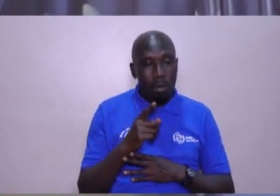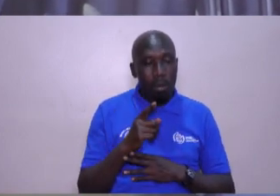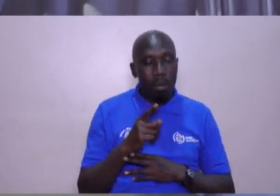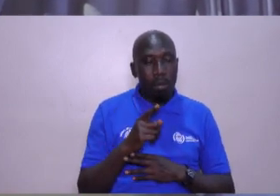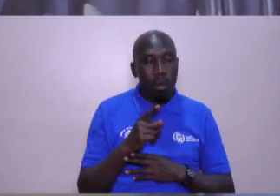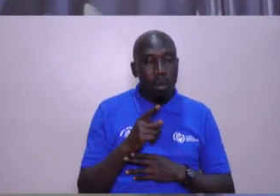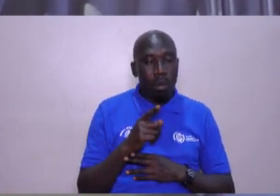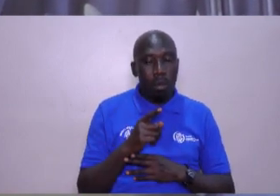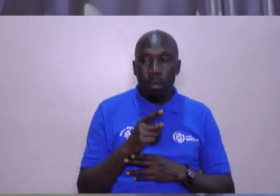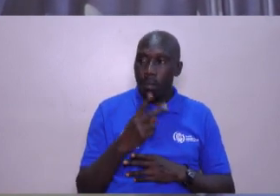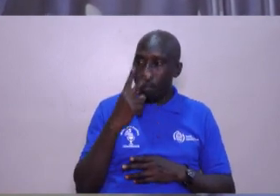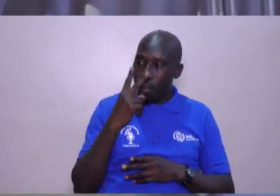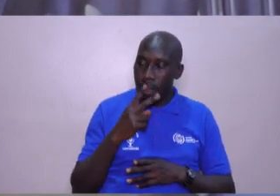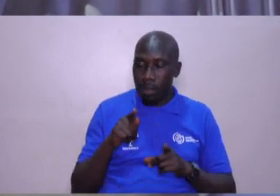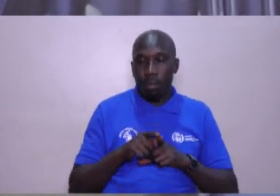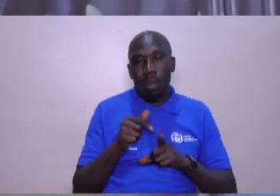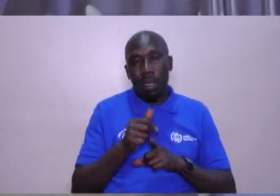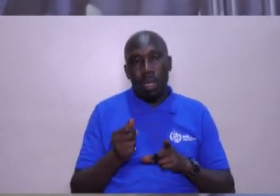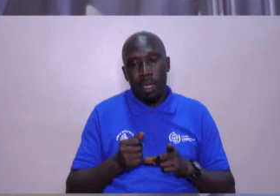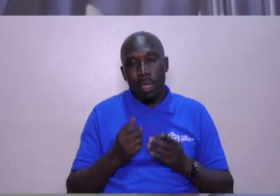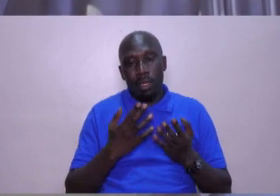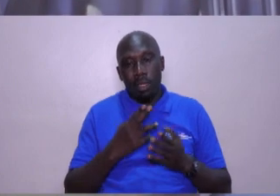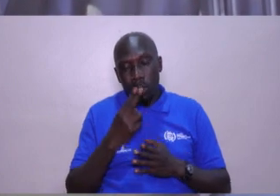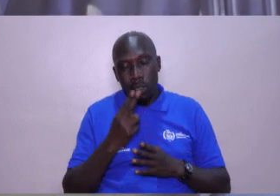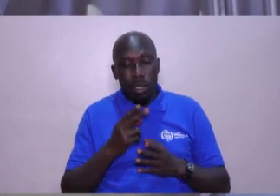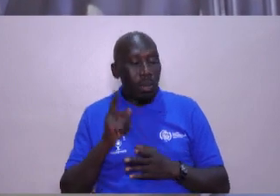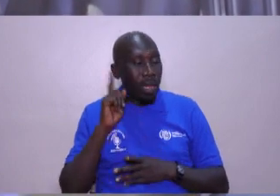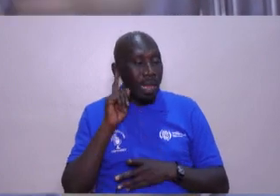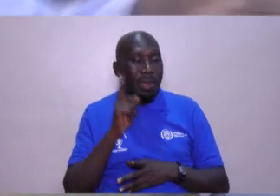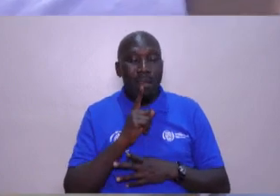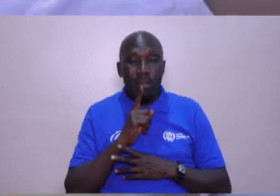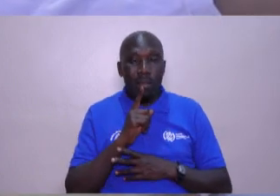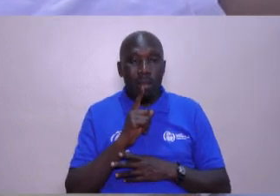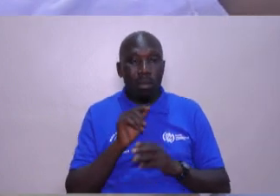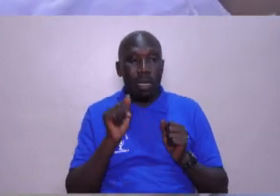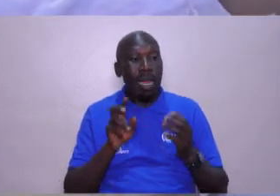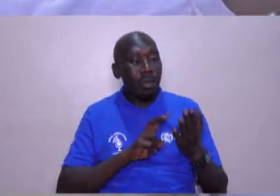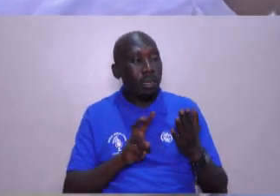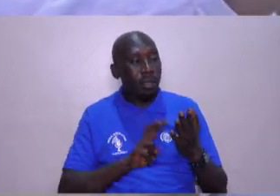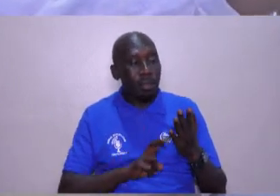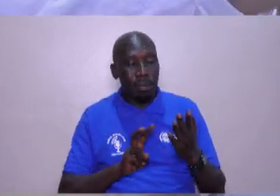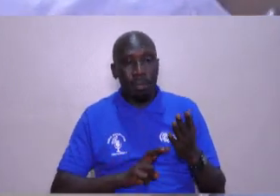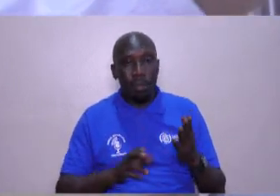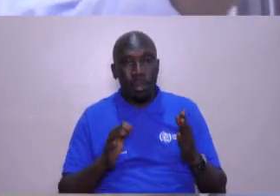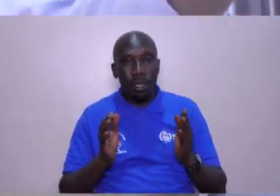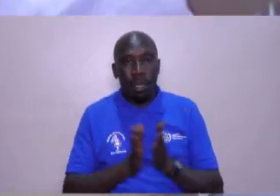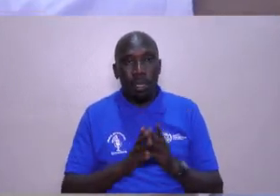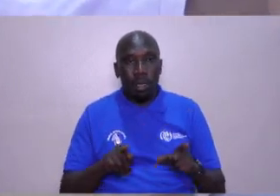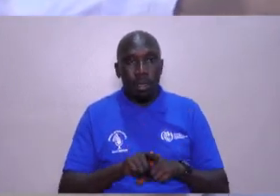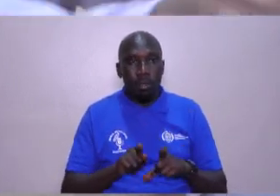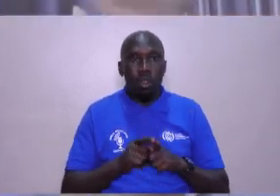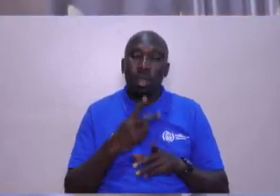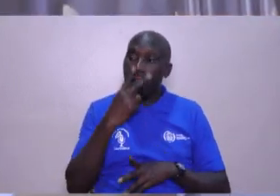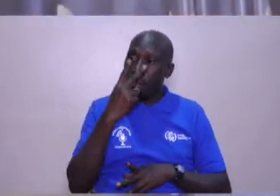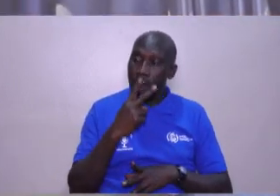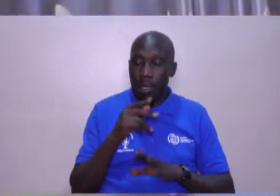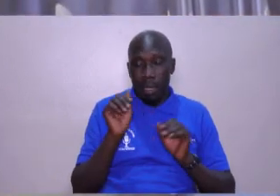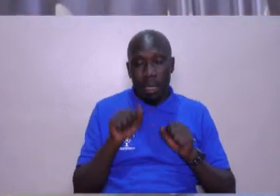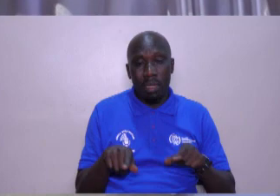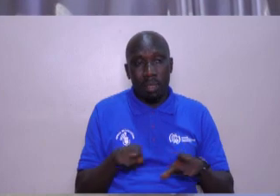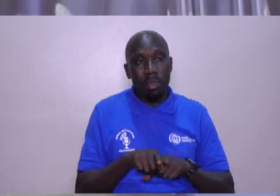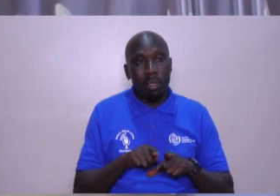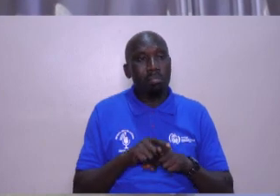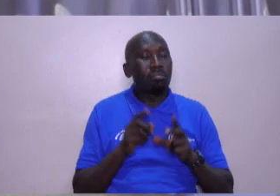And also in another way is catering for learners who are deaf. They can read. And those ones who are blind can